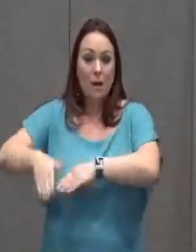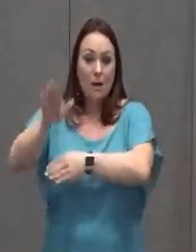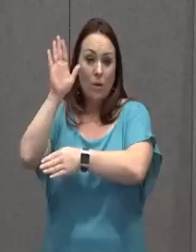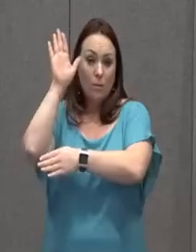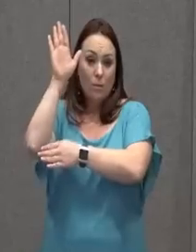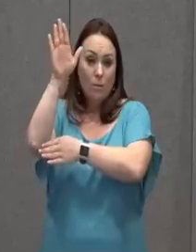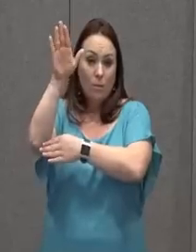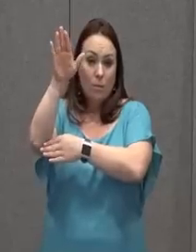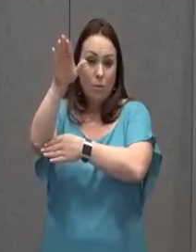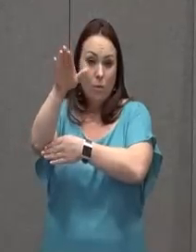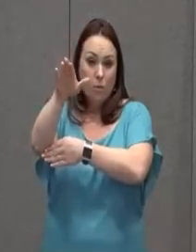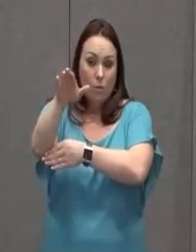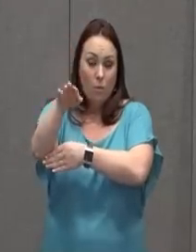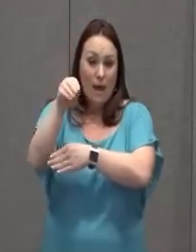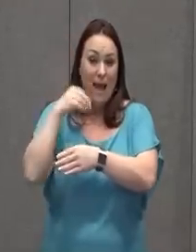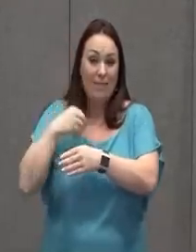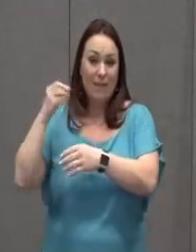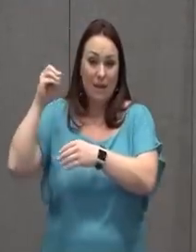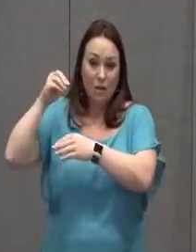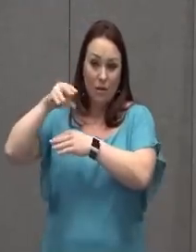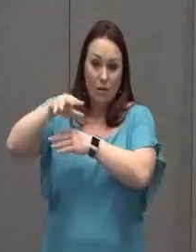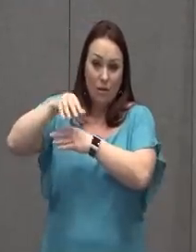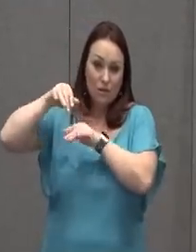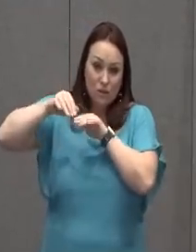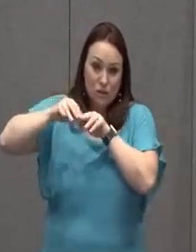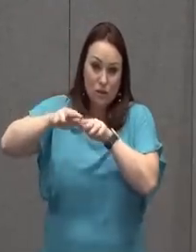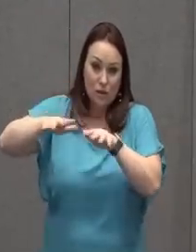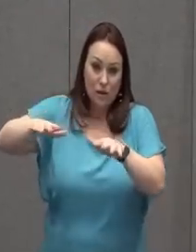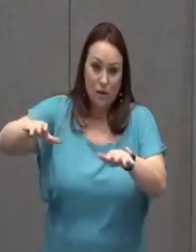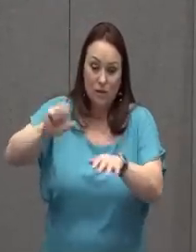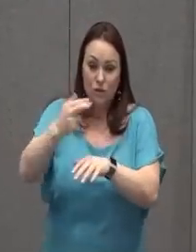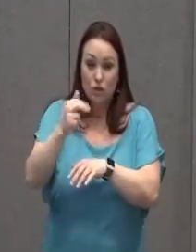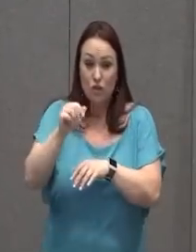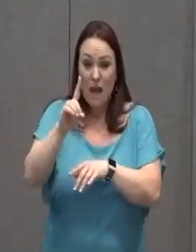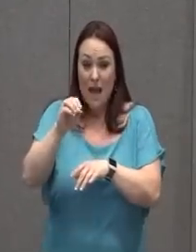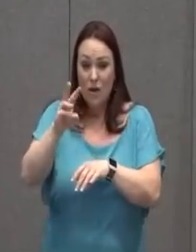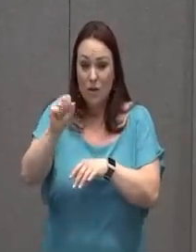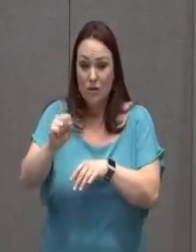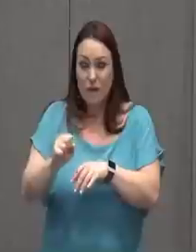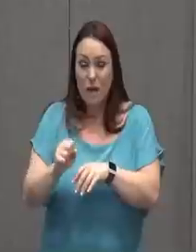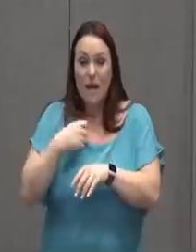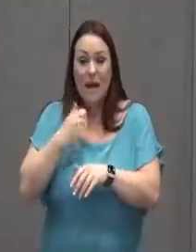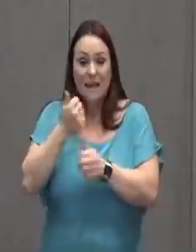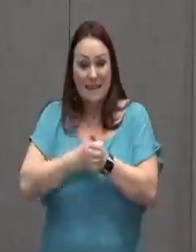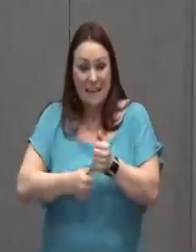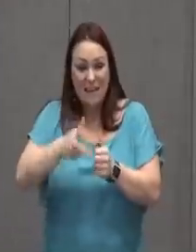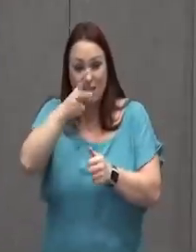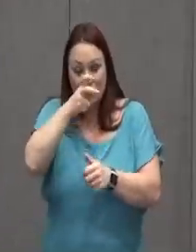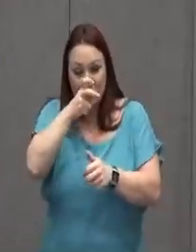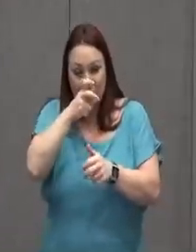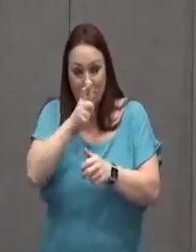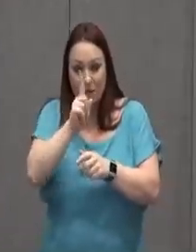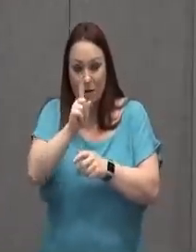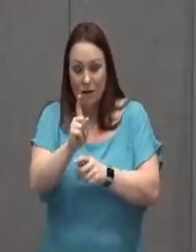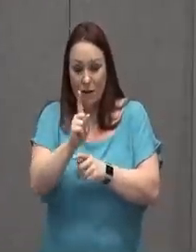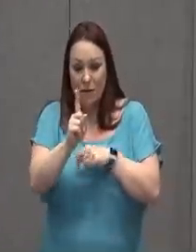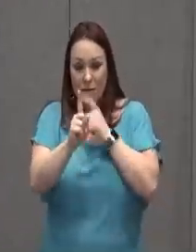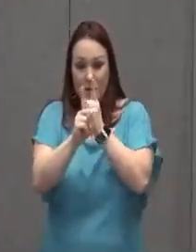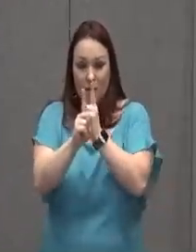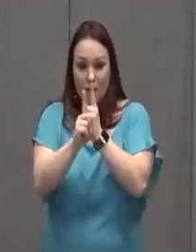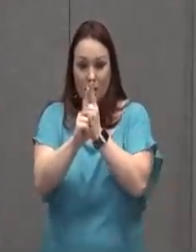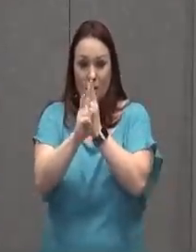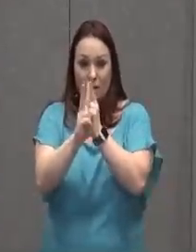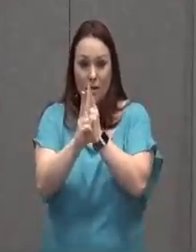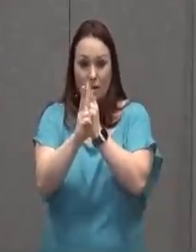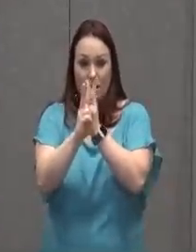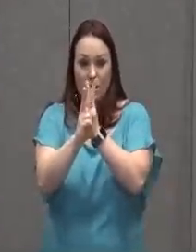stretched over the entrance to the ant kingdom. One by one, the insects climbed out, following the scout, who had made